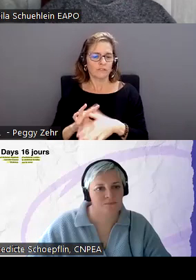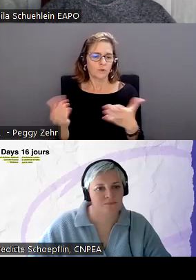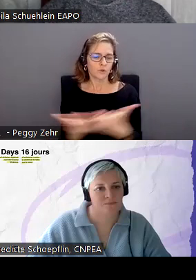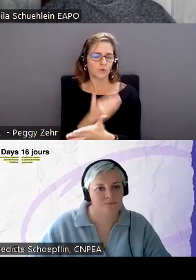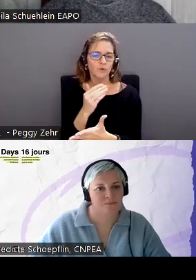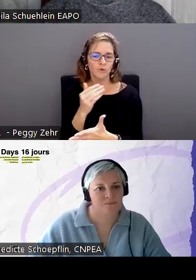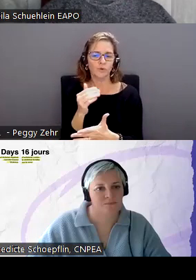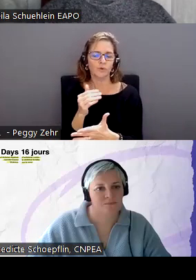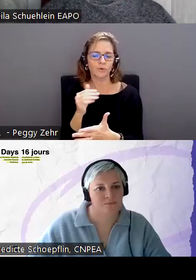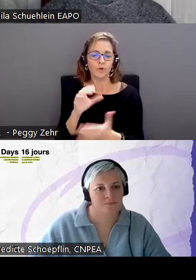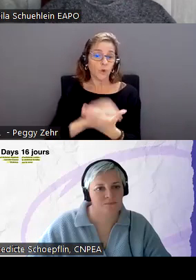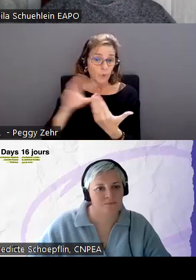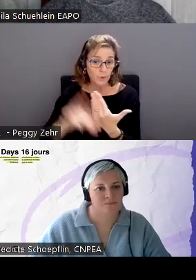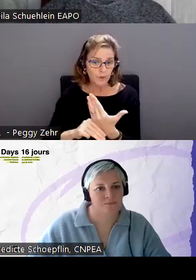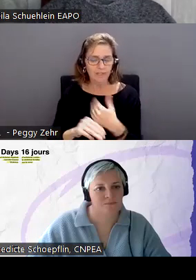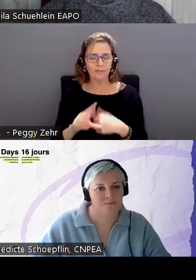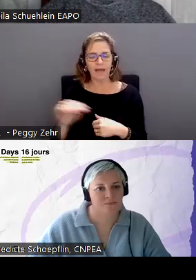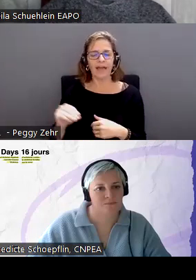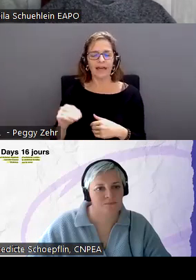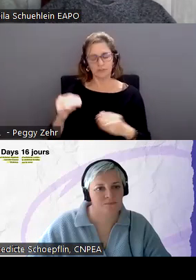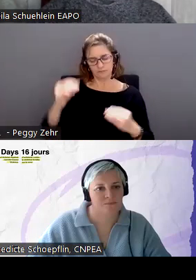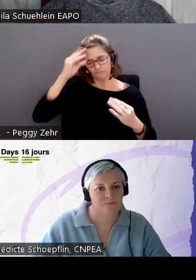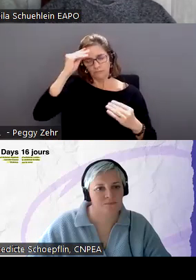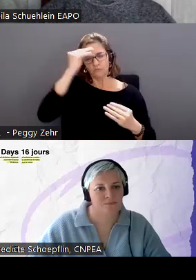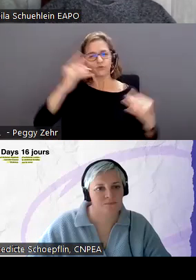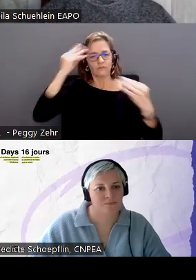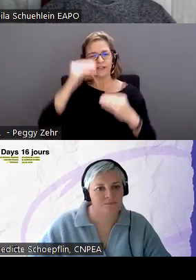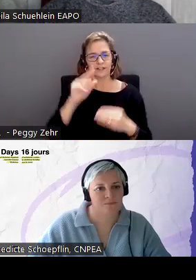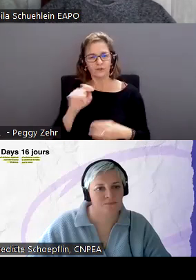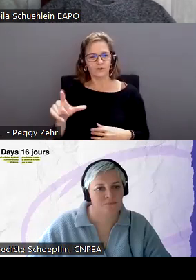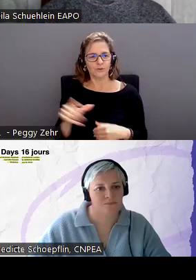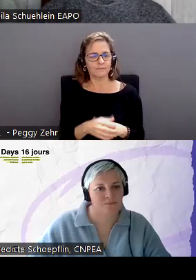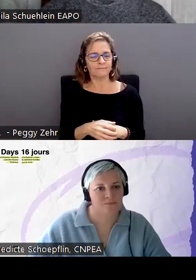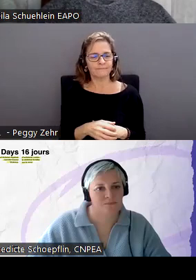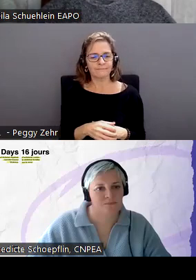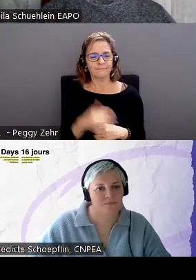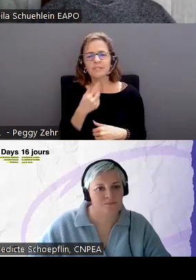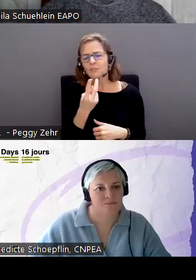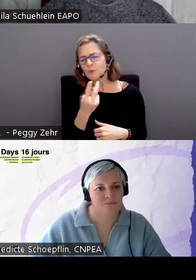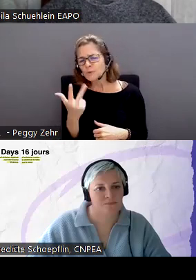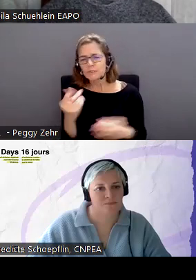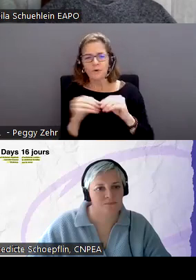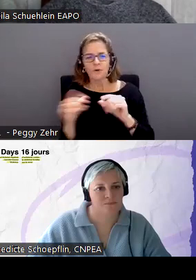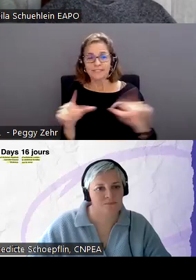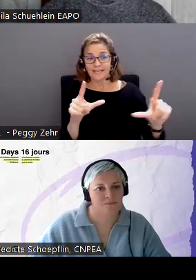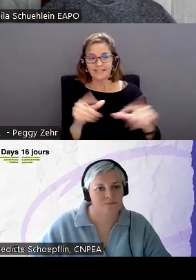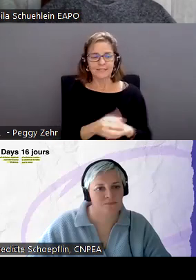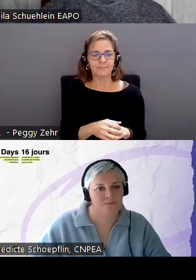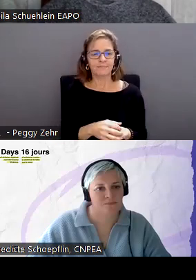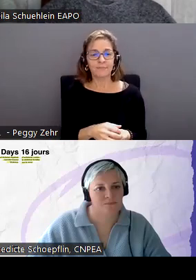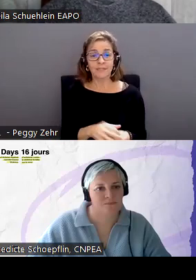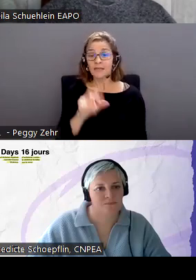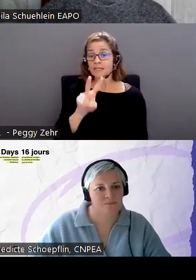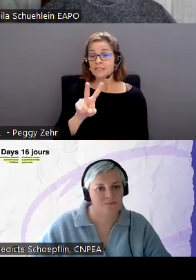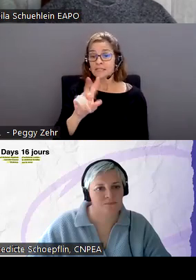in terms of curriculum and this idea of a reflection tool. These are my last couple of slides. I just want to say that I think becoming trauma and